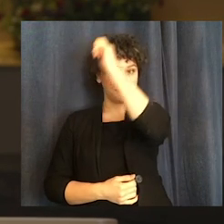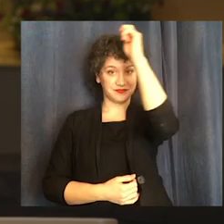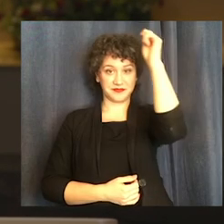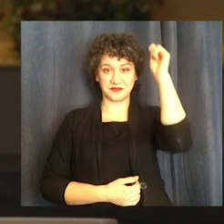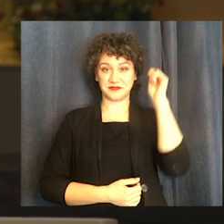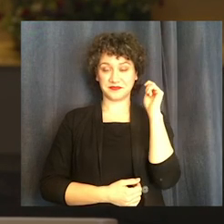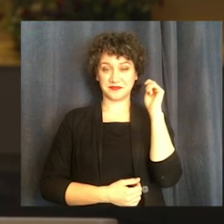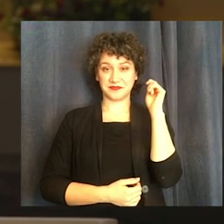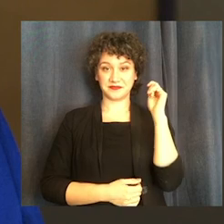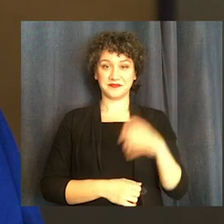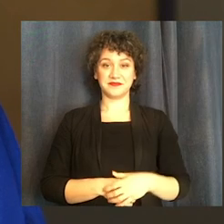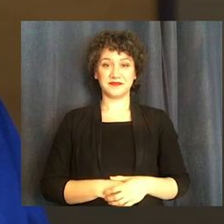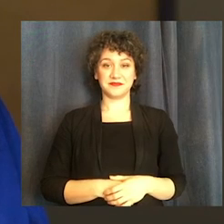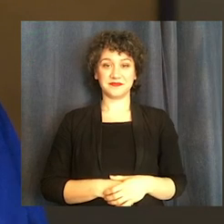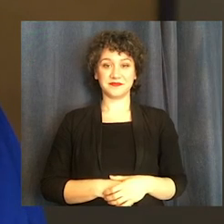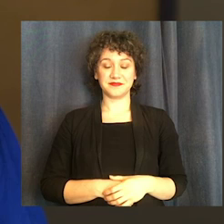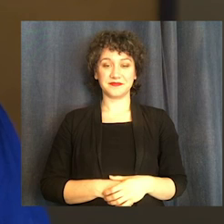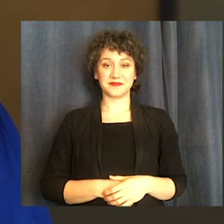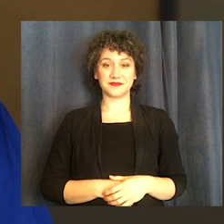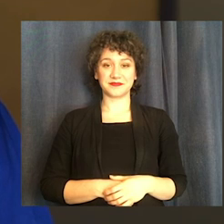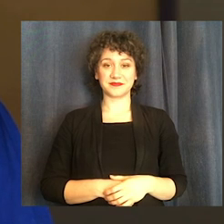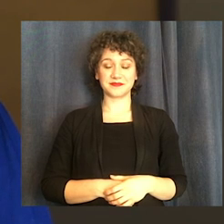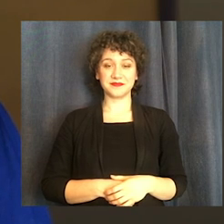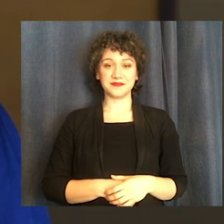tassels from right to left.